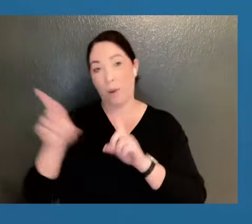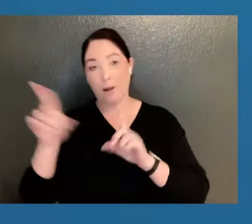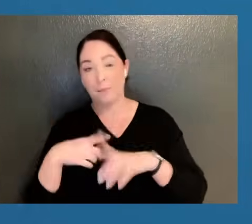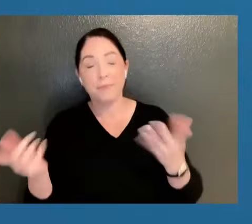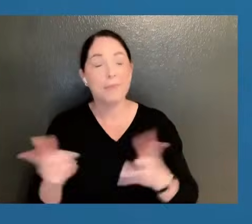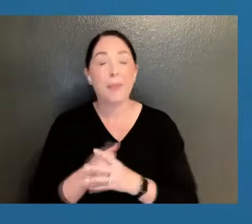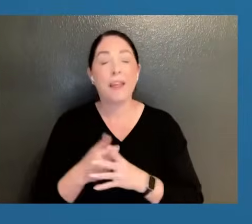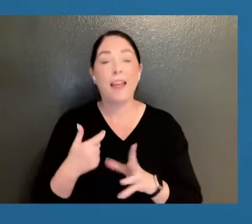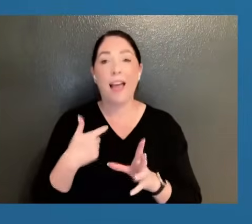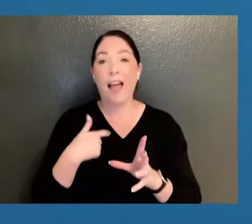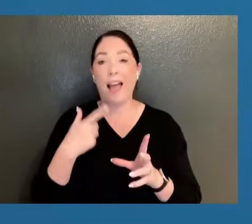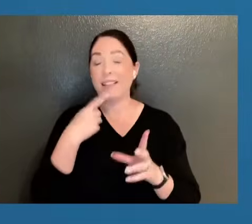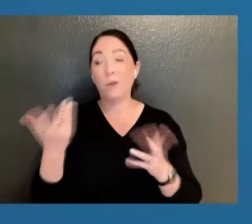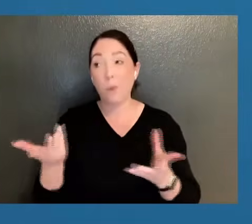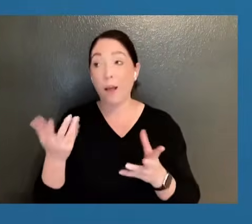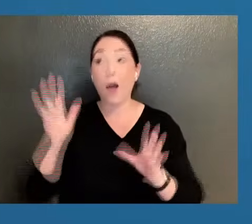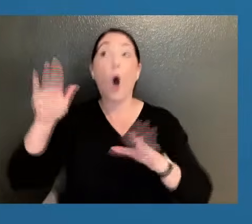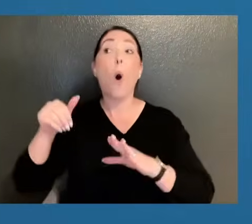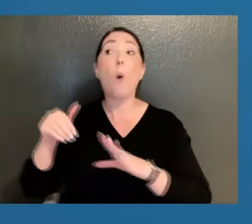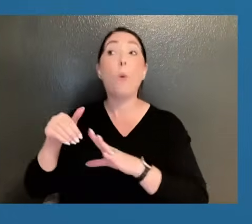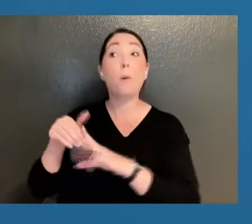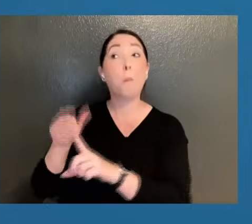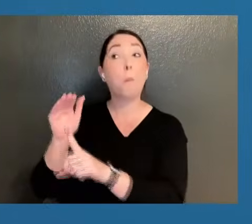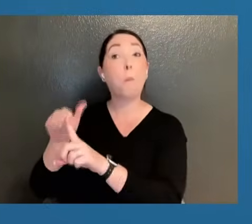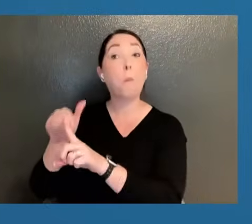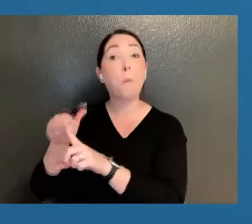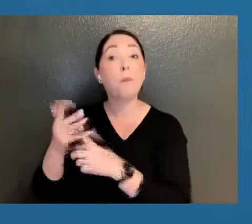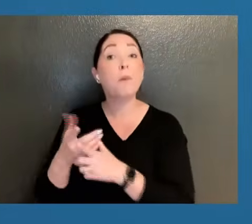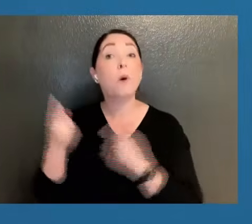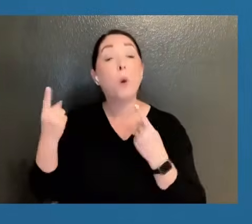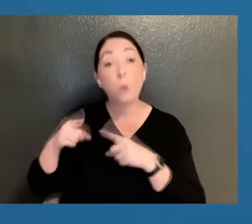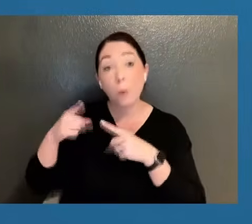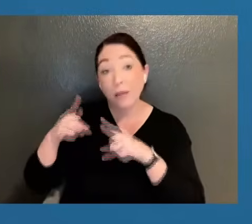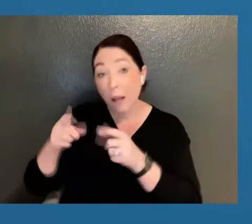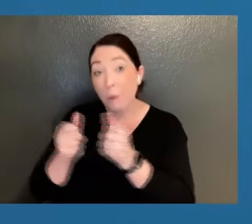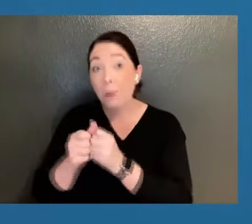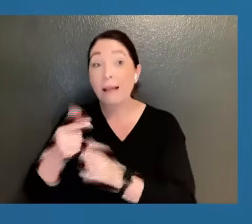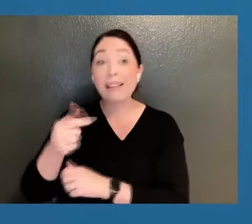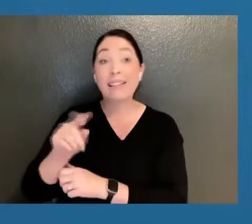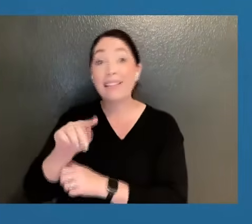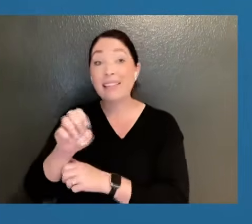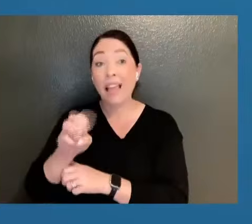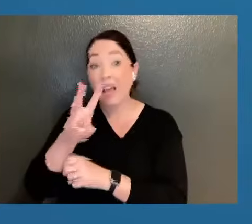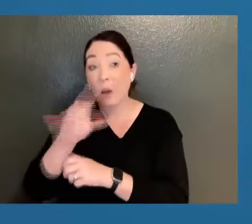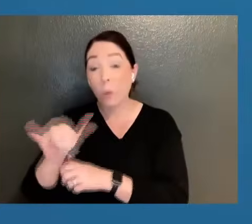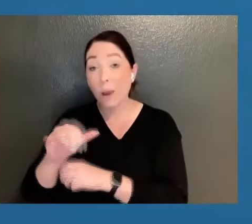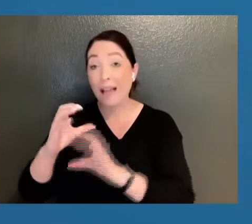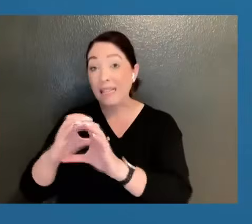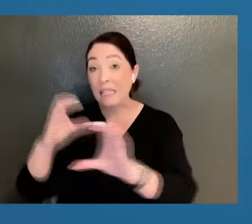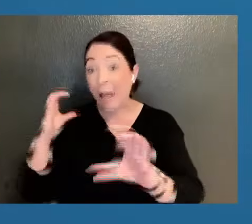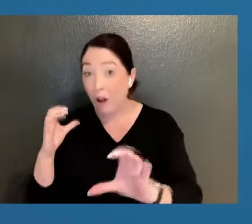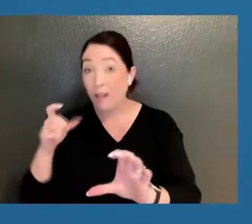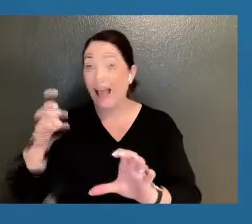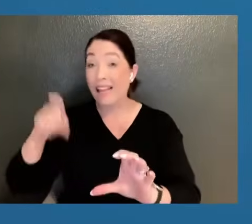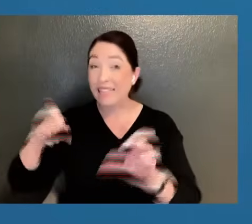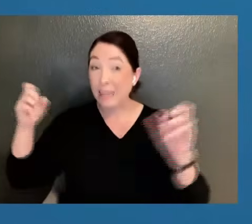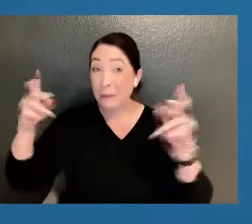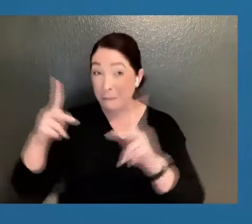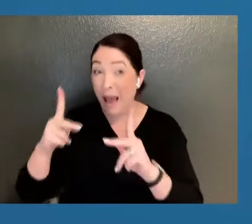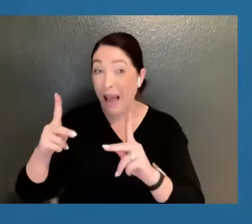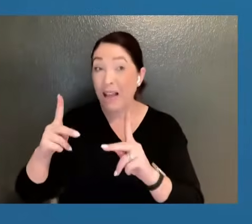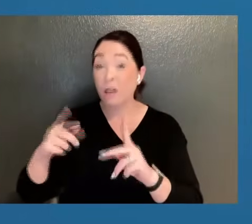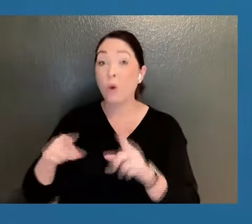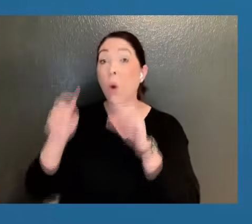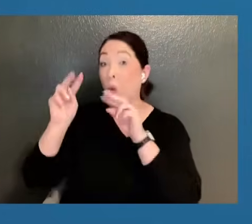said, while I got you, what's happening with Gateway Tunnel? Because I need that turned back on. And I'm looking forward to working with you on